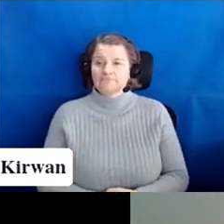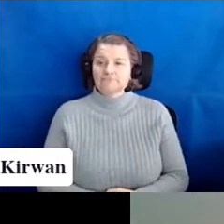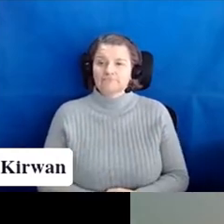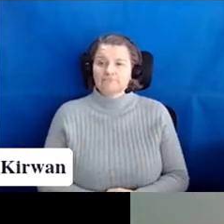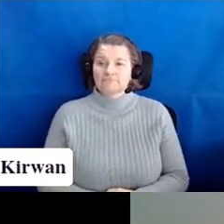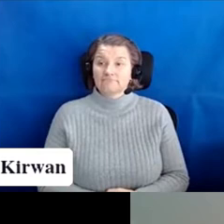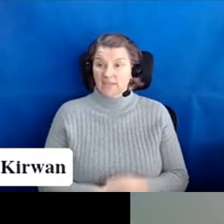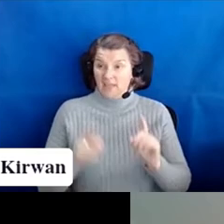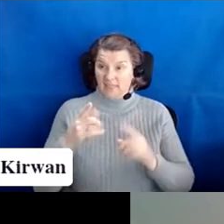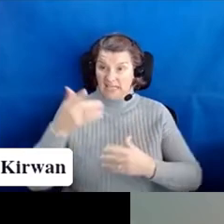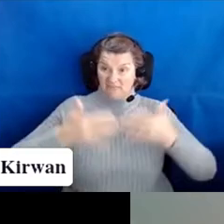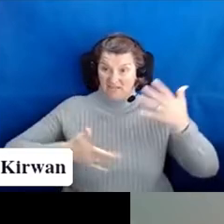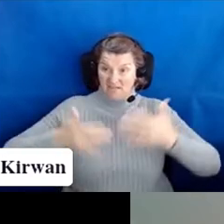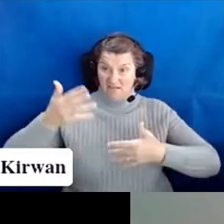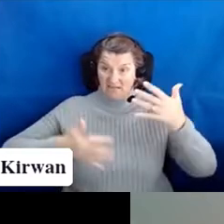There's the results.